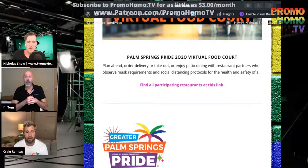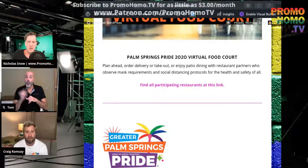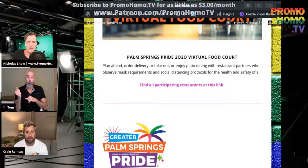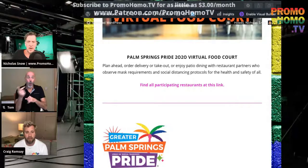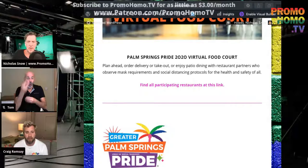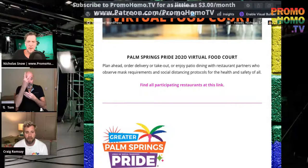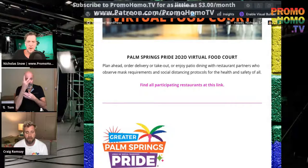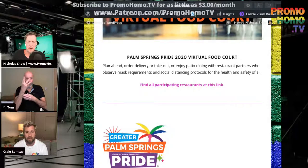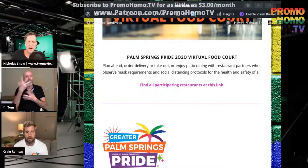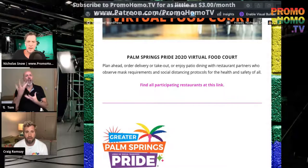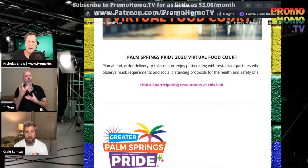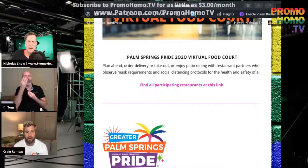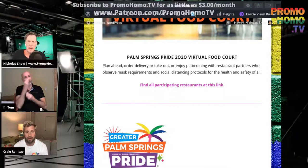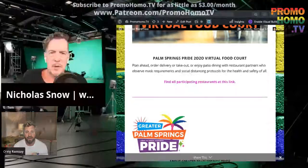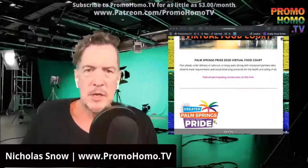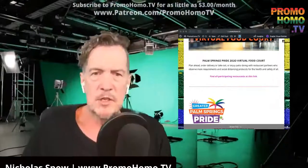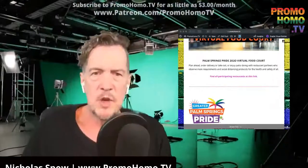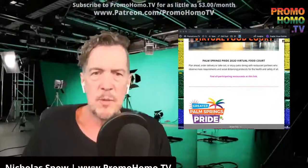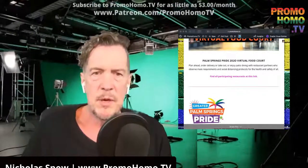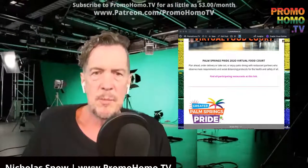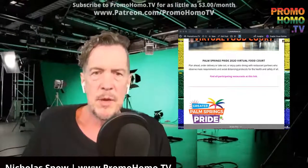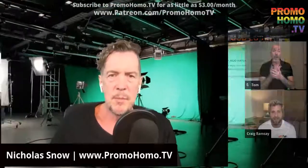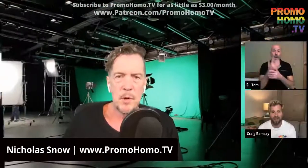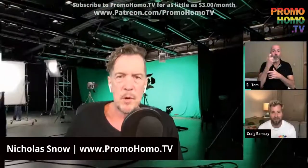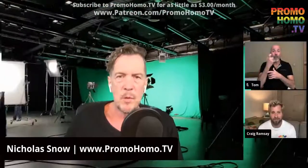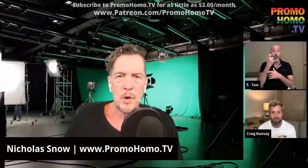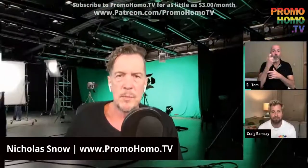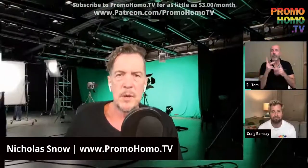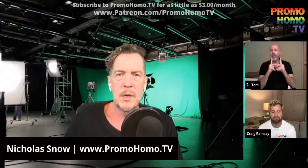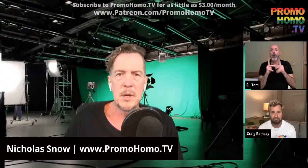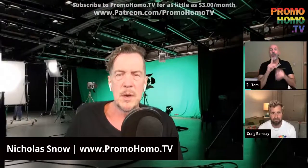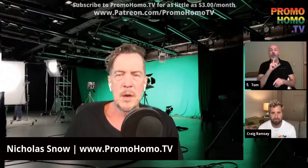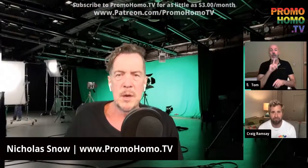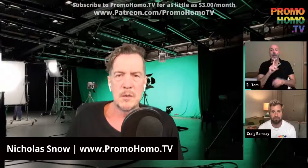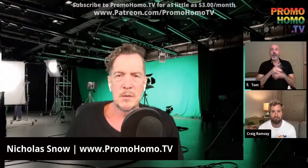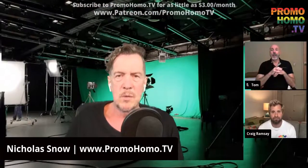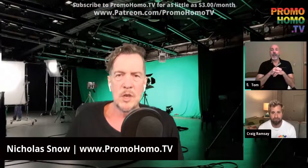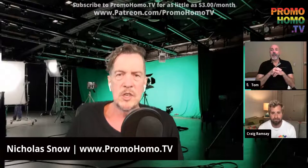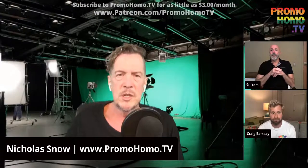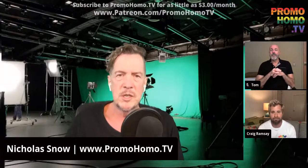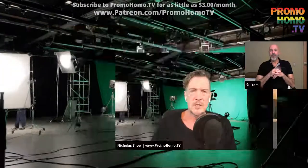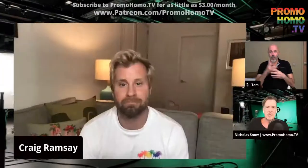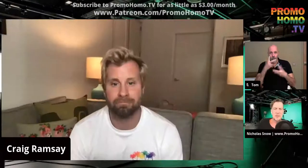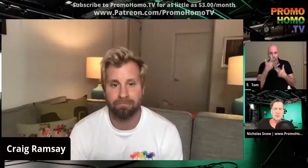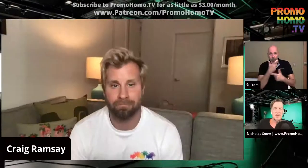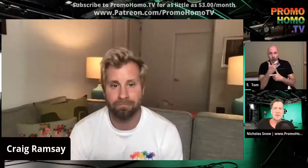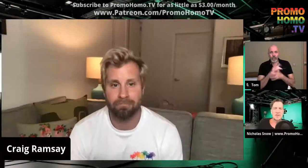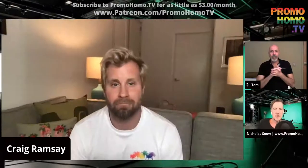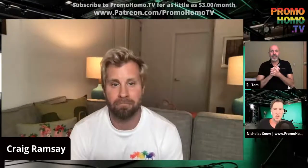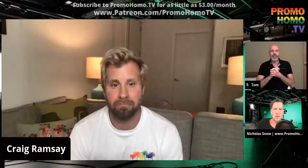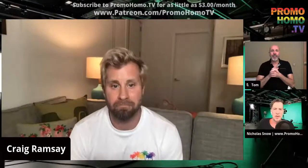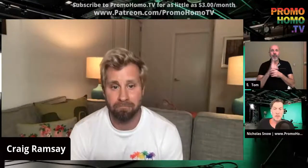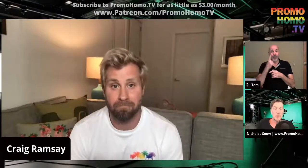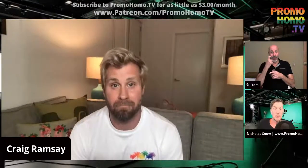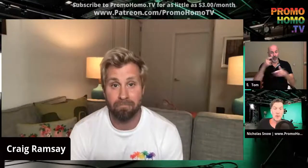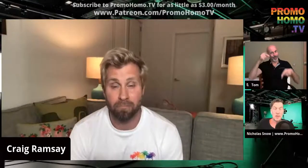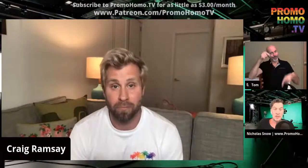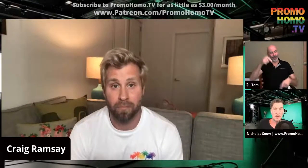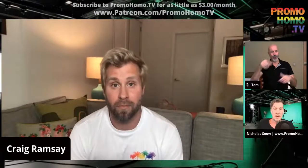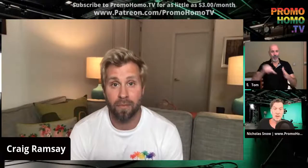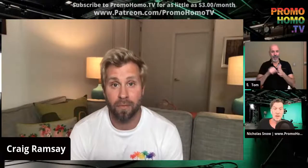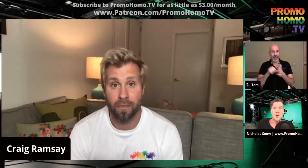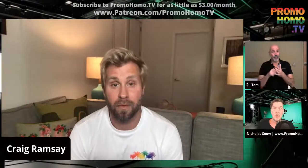that information out there, Craig, because so many people will be watching this because of your page that